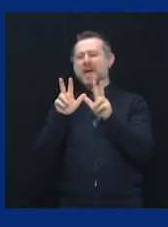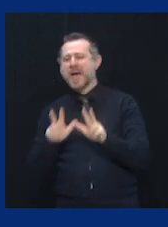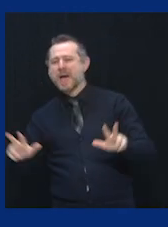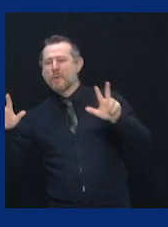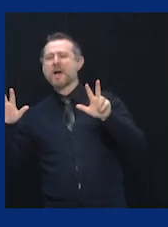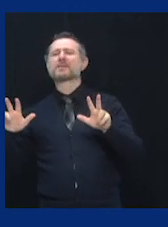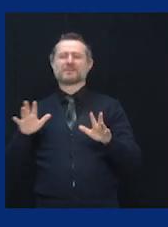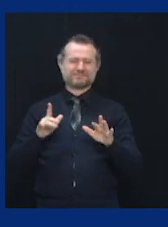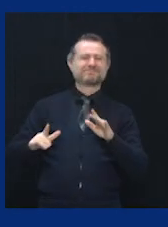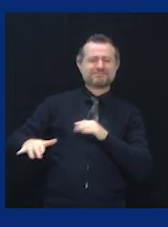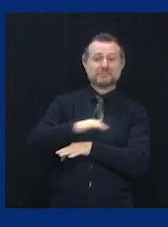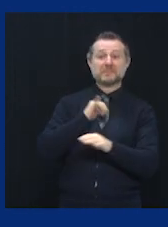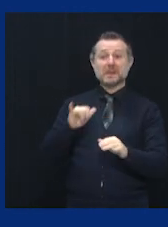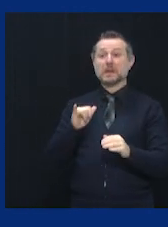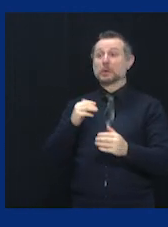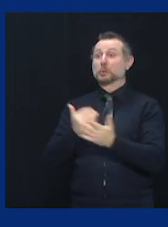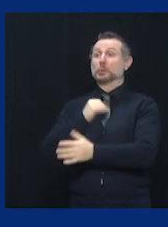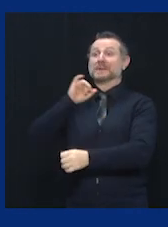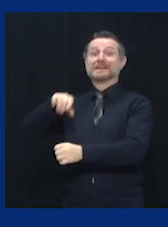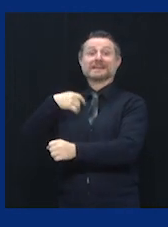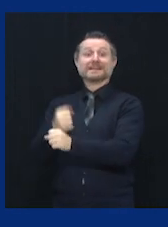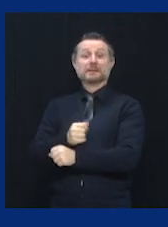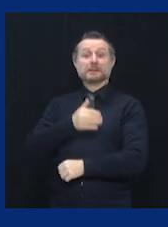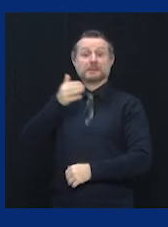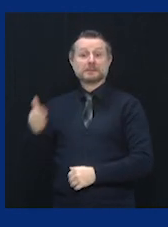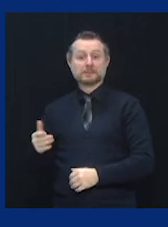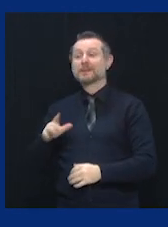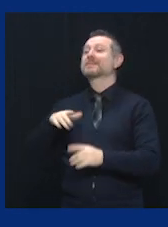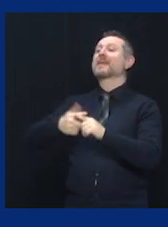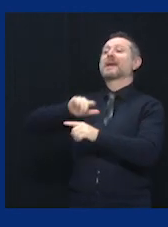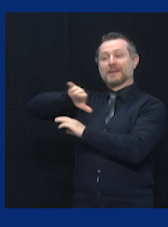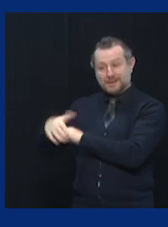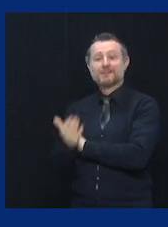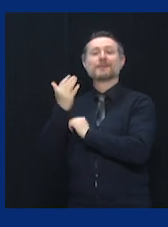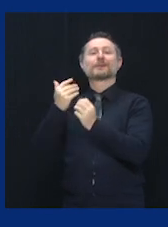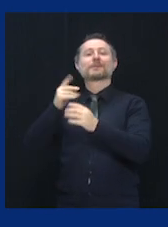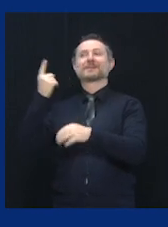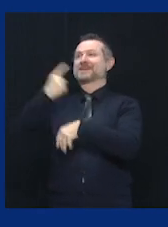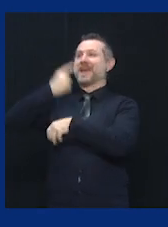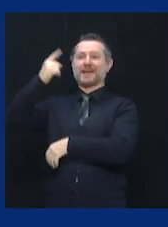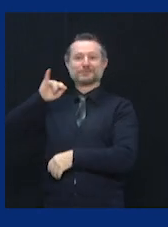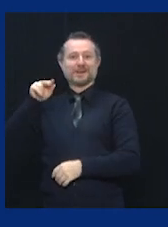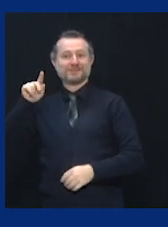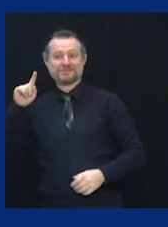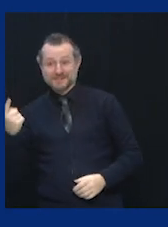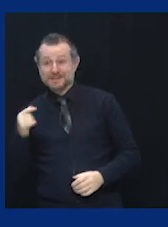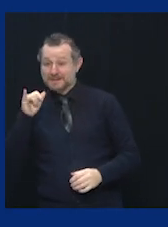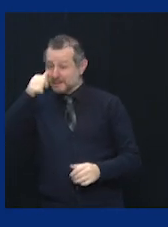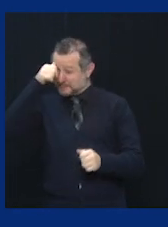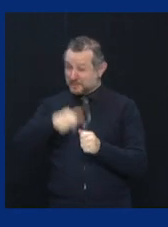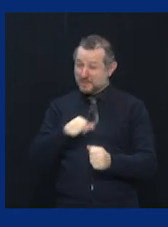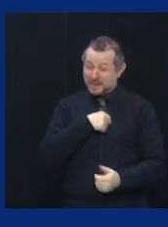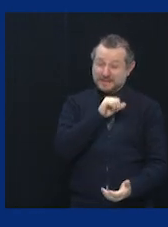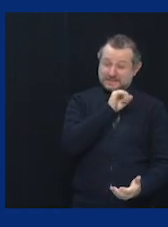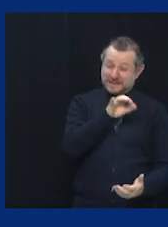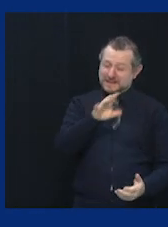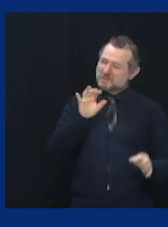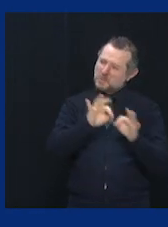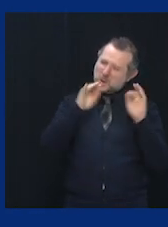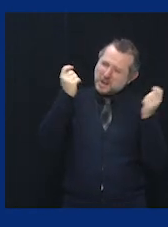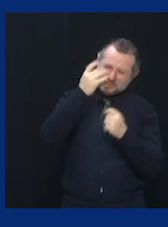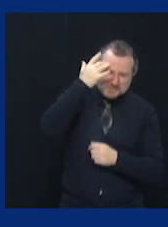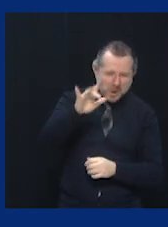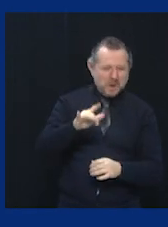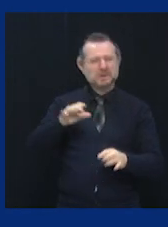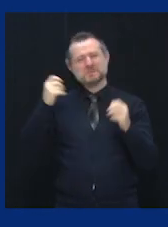Day, and that's all increased social activity. We were saying celebrate smart, celebrate smart, celebrate smart. But just